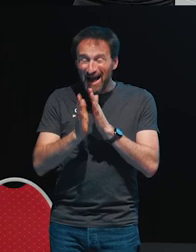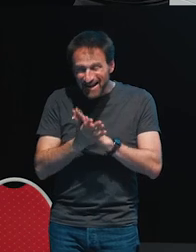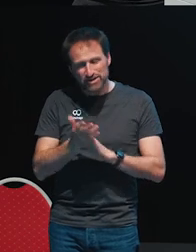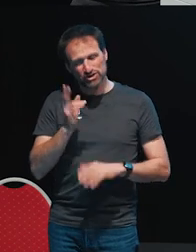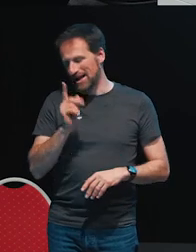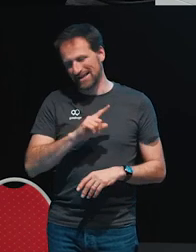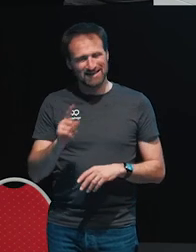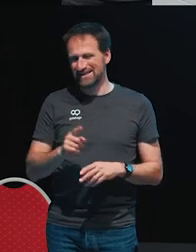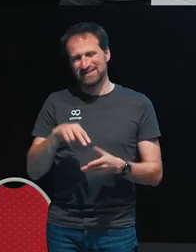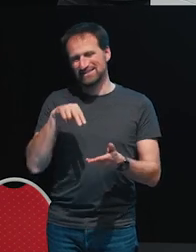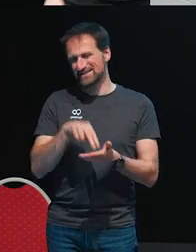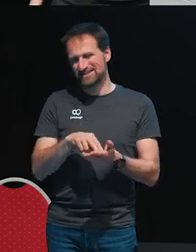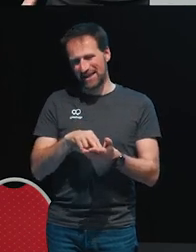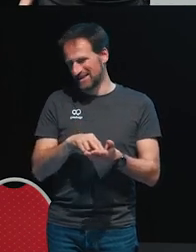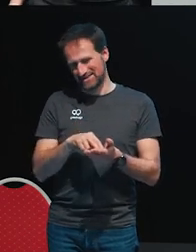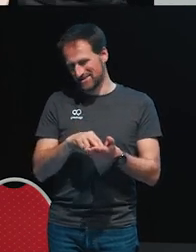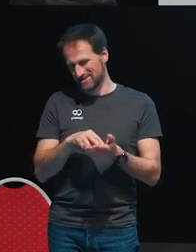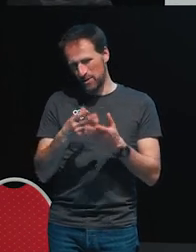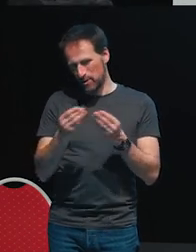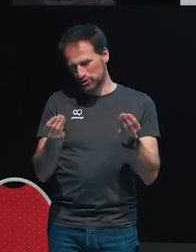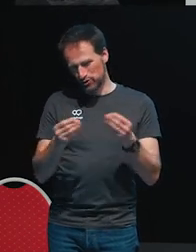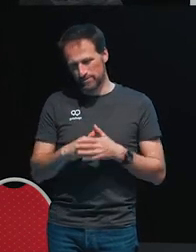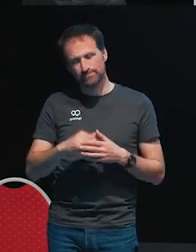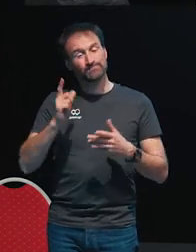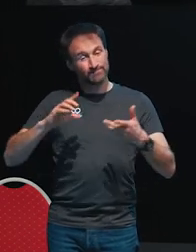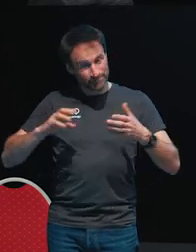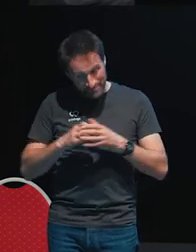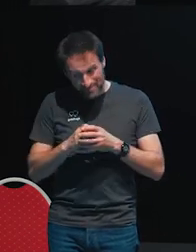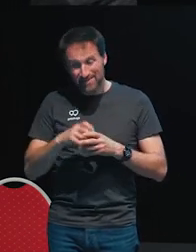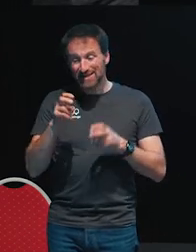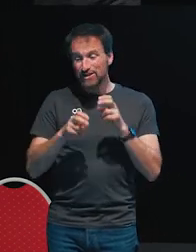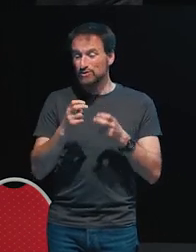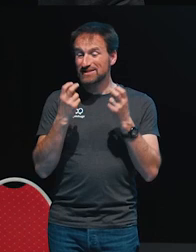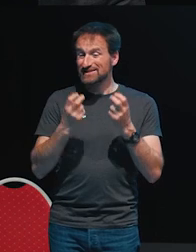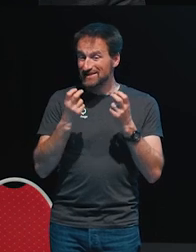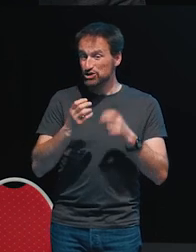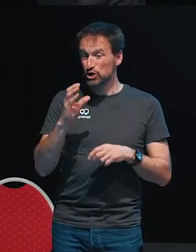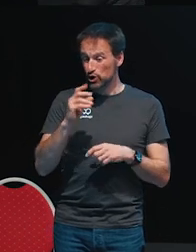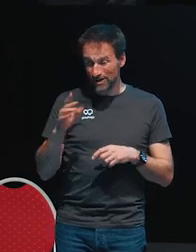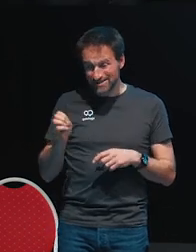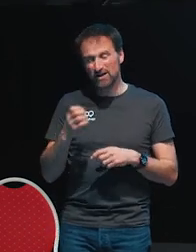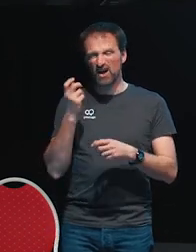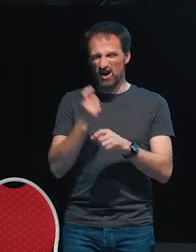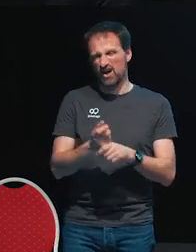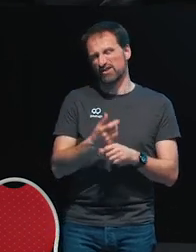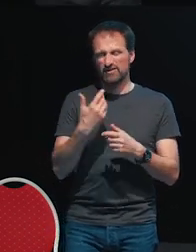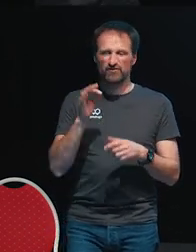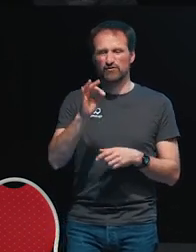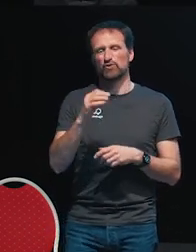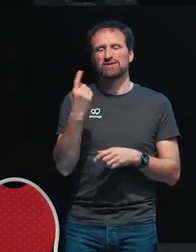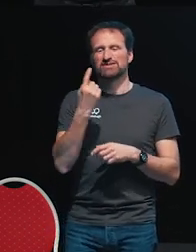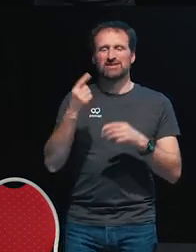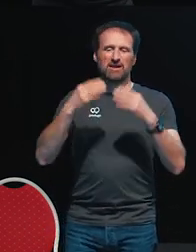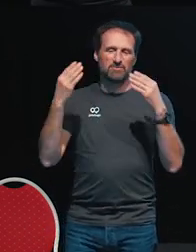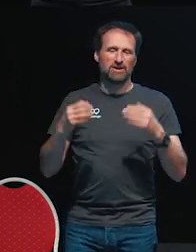state. So to summarize, using session cookies is hard with single-page applications because of course, because of flow, because